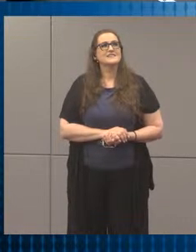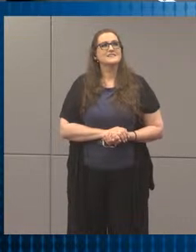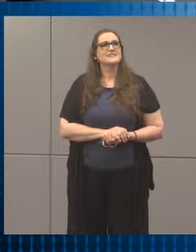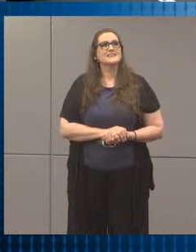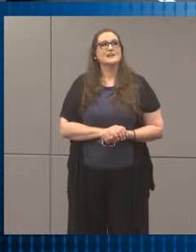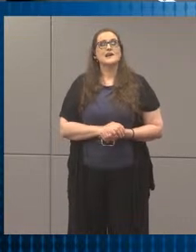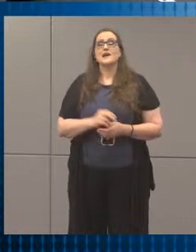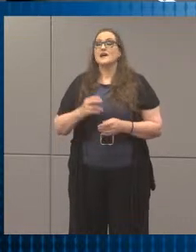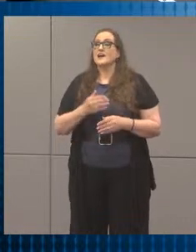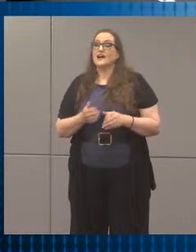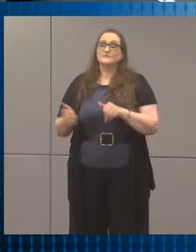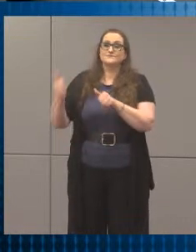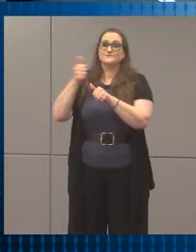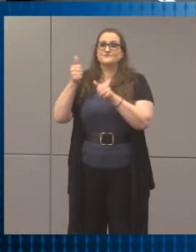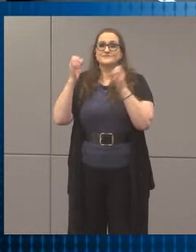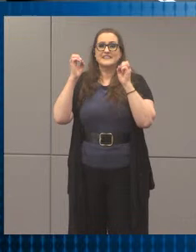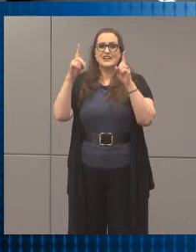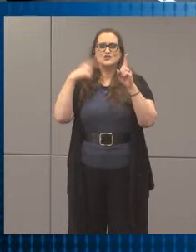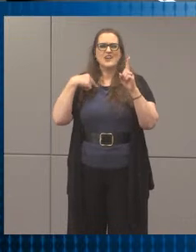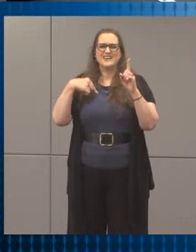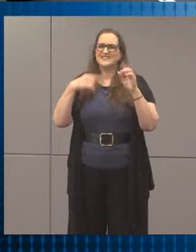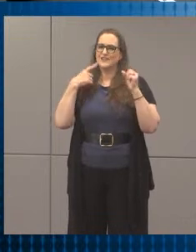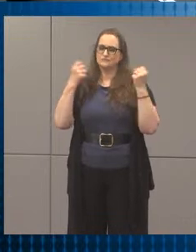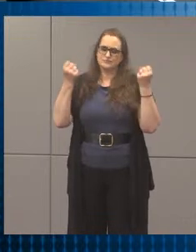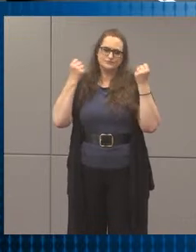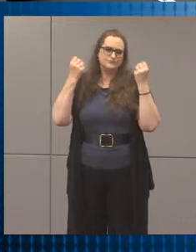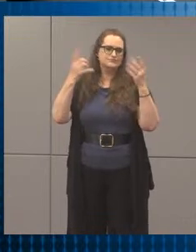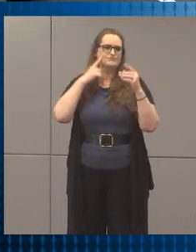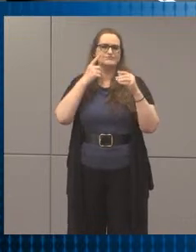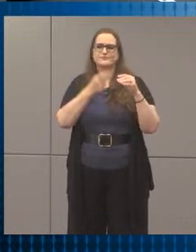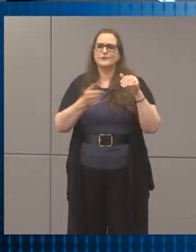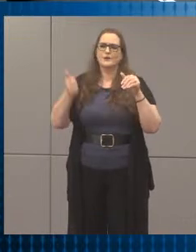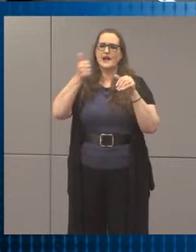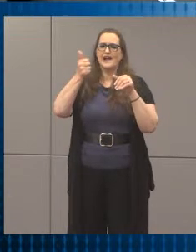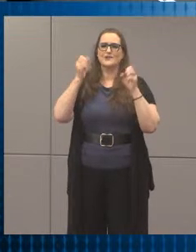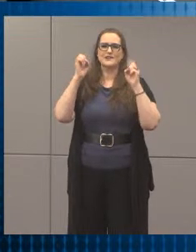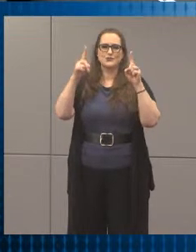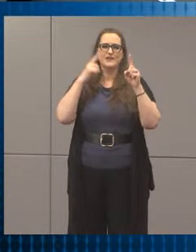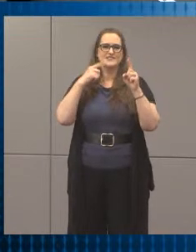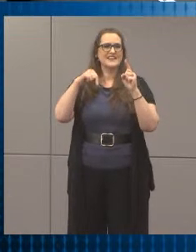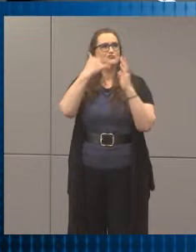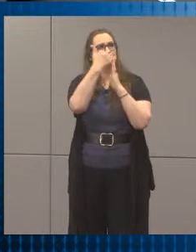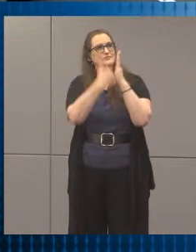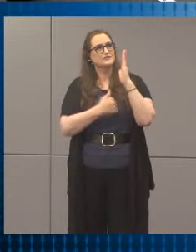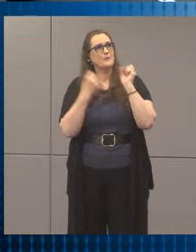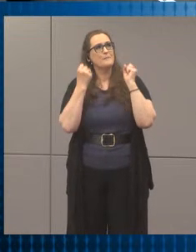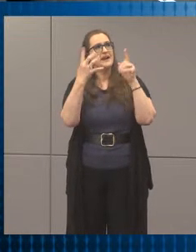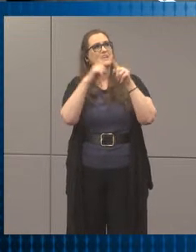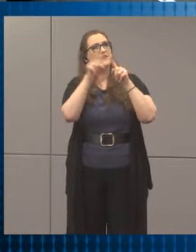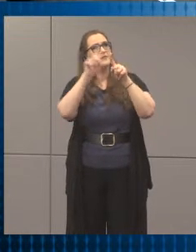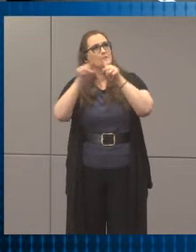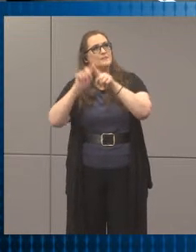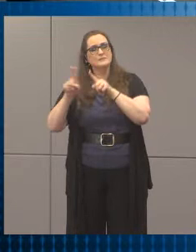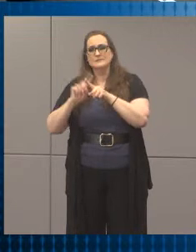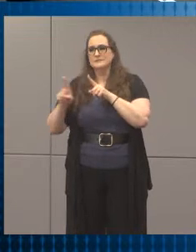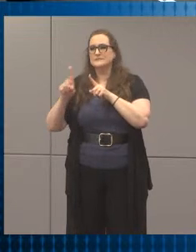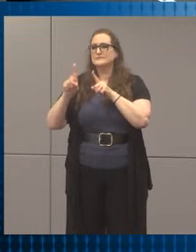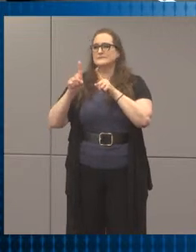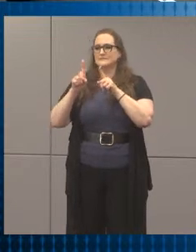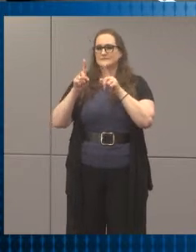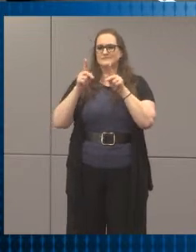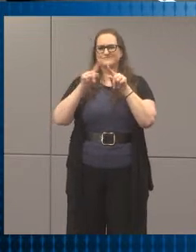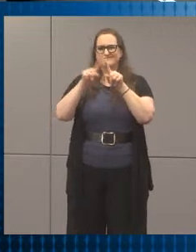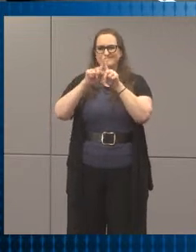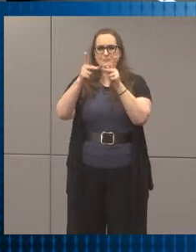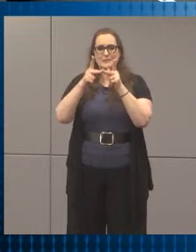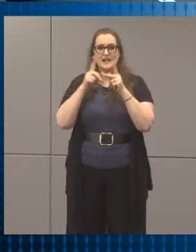Higher education, as I mentioned, we do a ton of higher education. That's just a listing of many of the entities that we